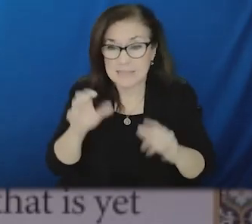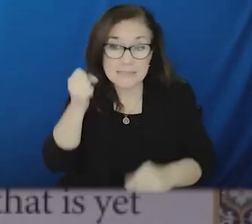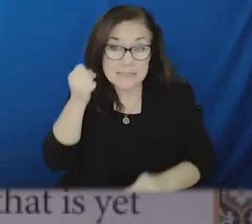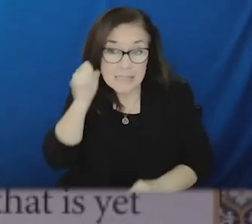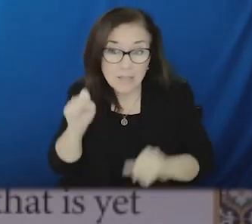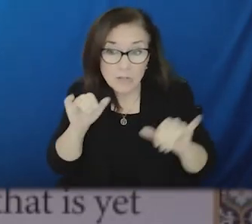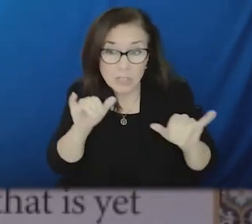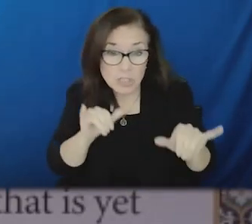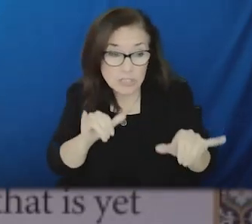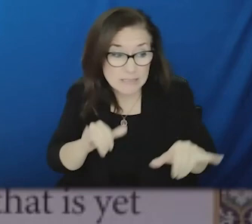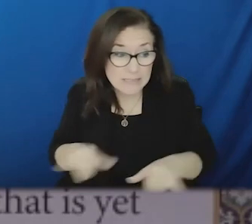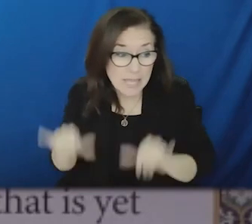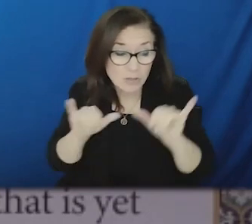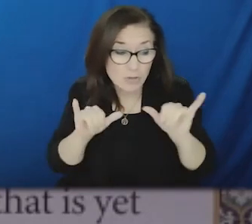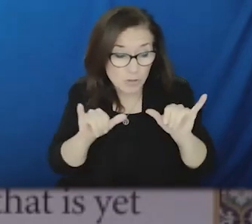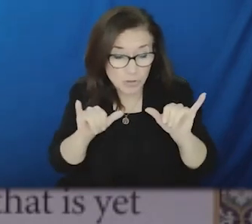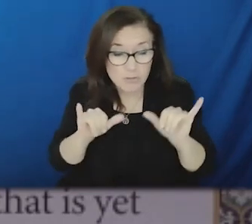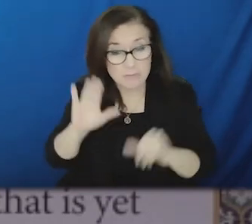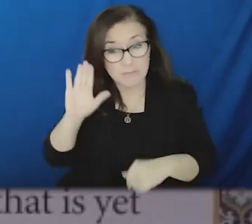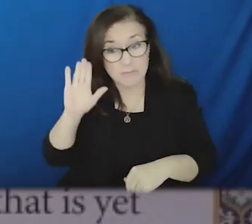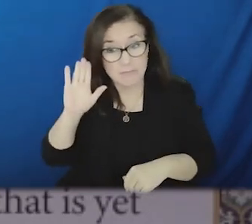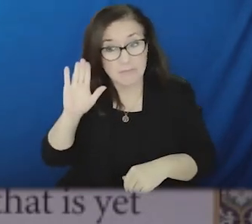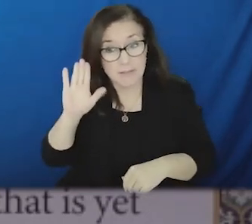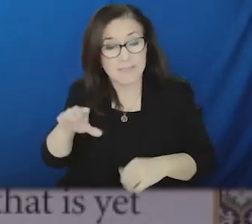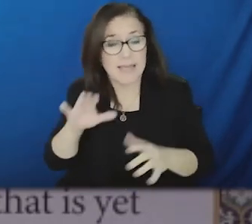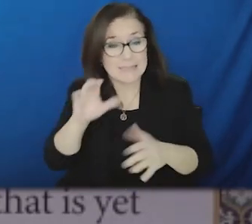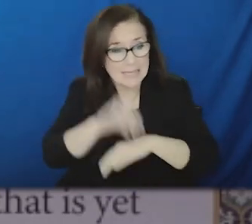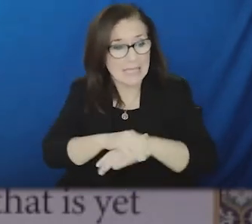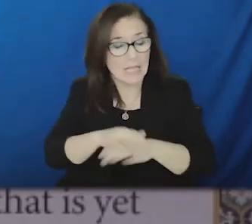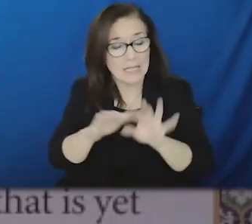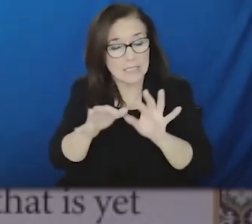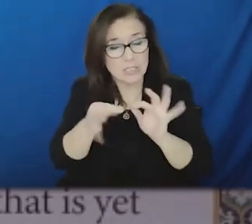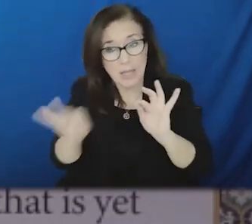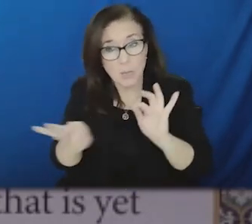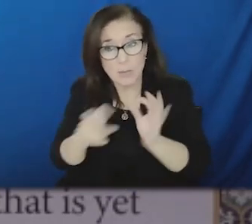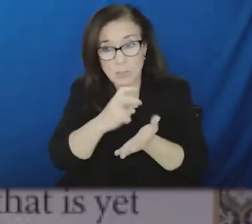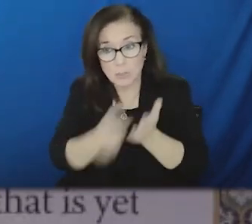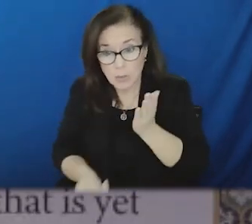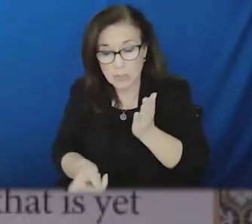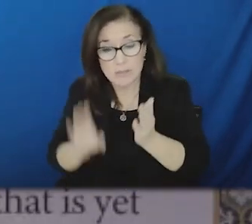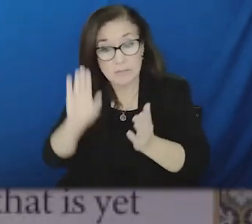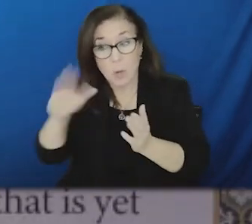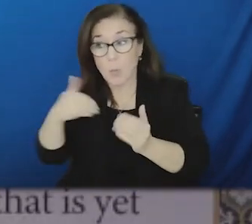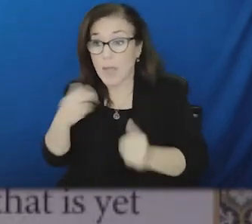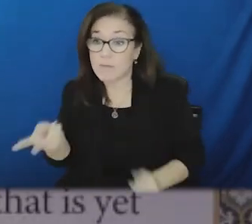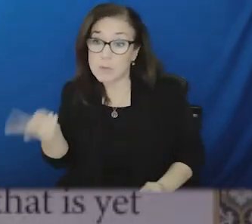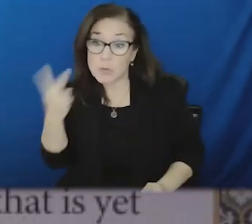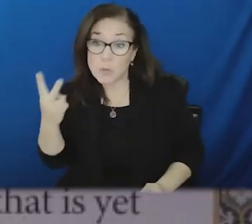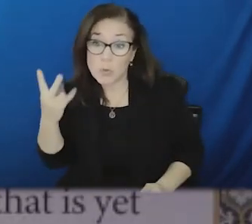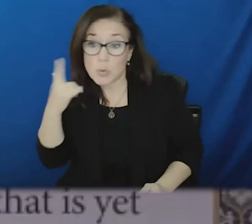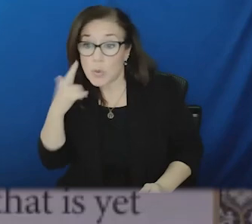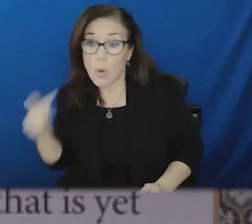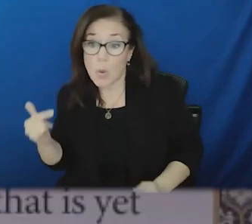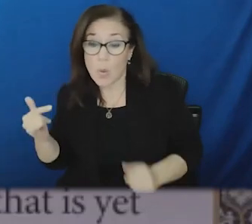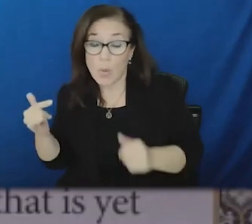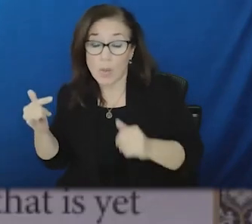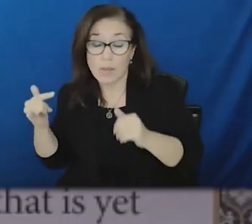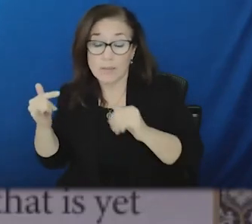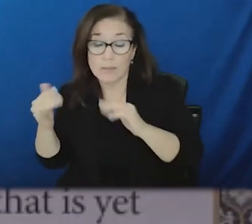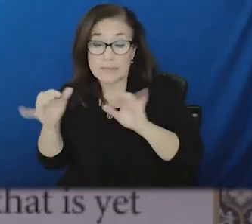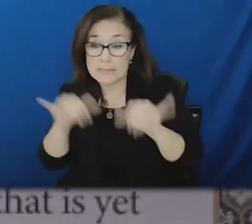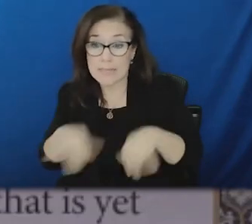we have these 2 gold standard programs underway or close to being underway, we still